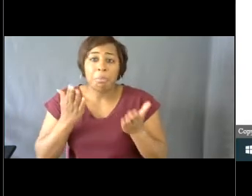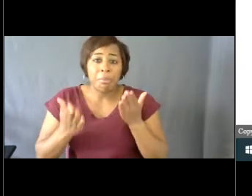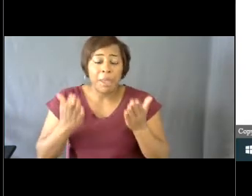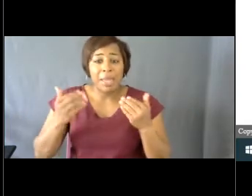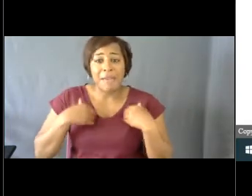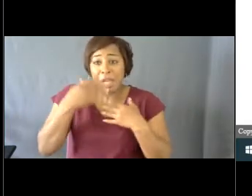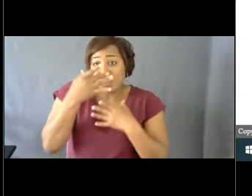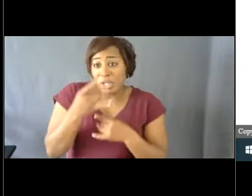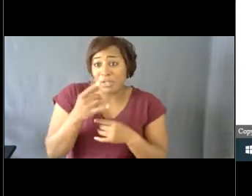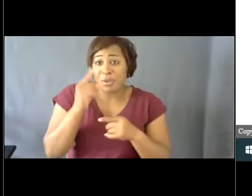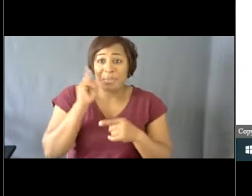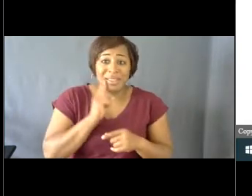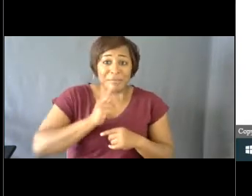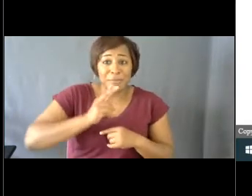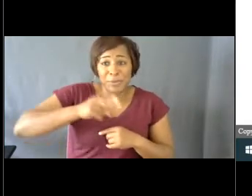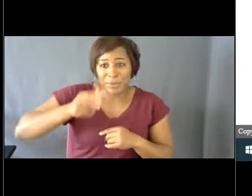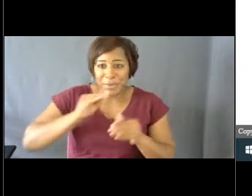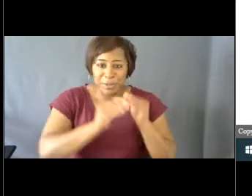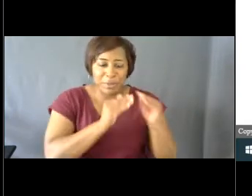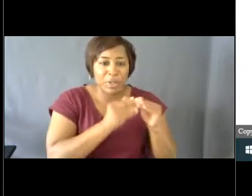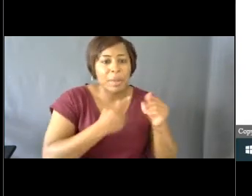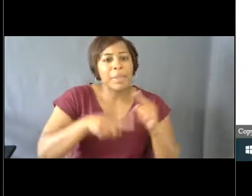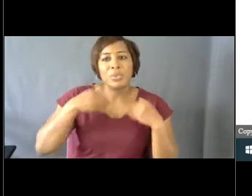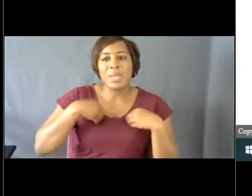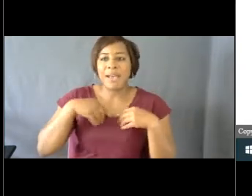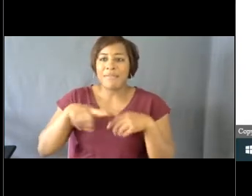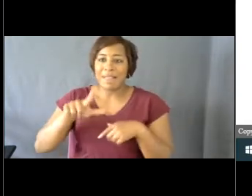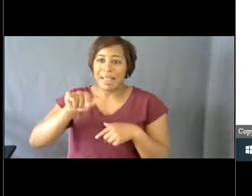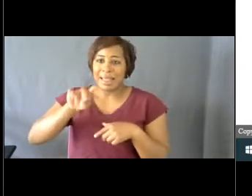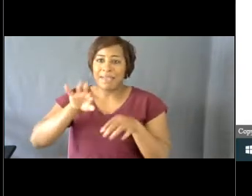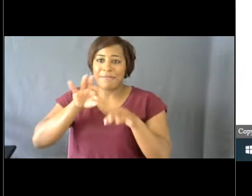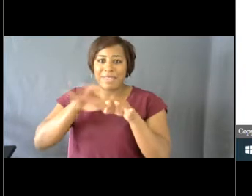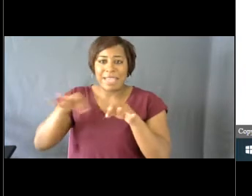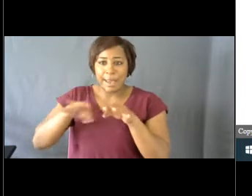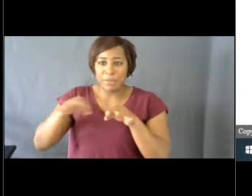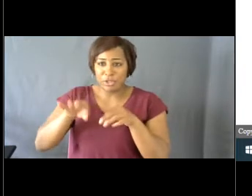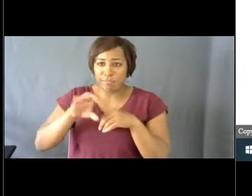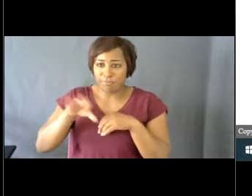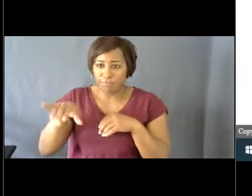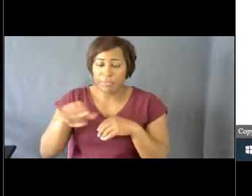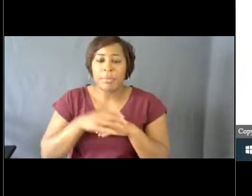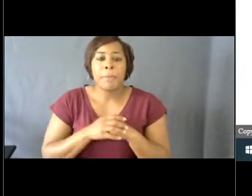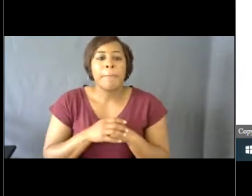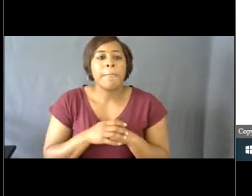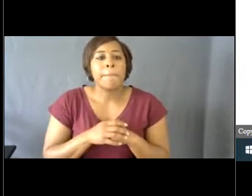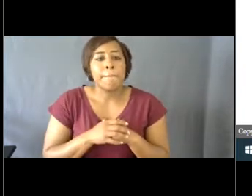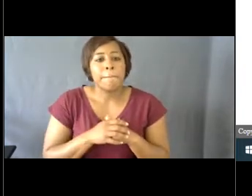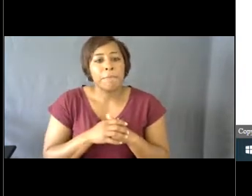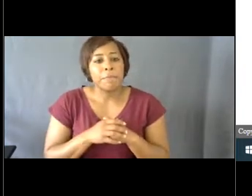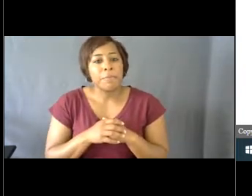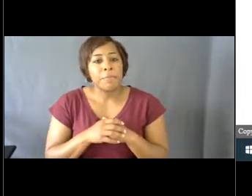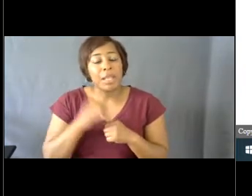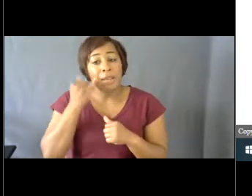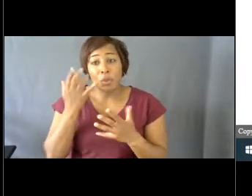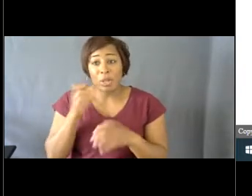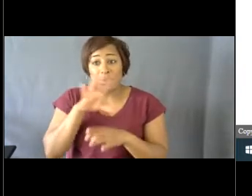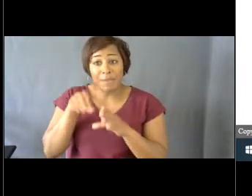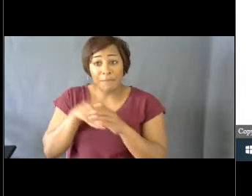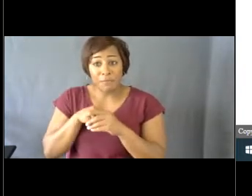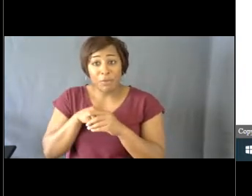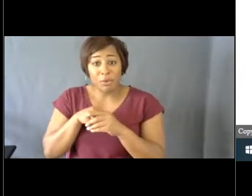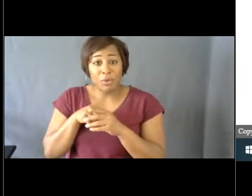and we actually have live captioning, which you can see on screen. If you'd like to partake in the captioning, we